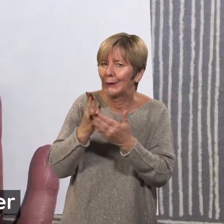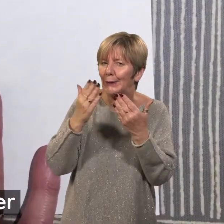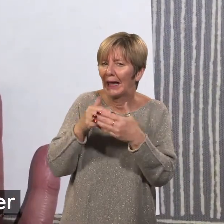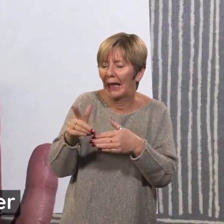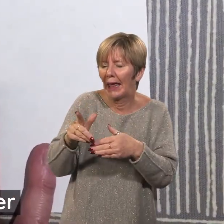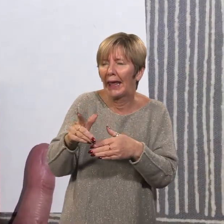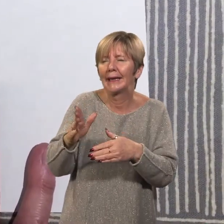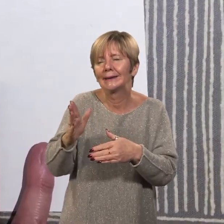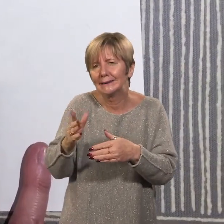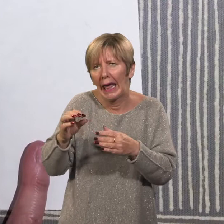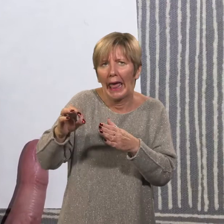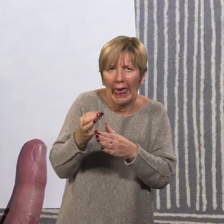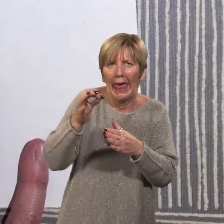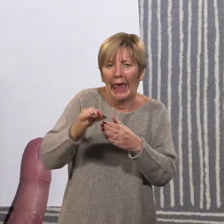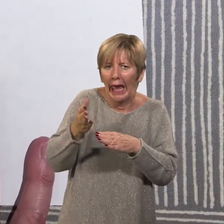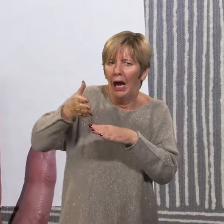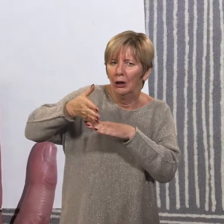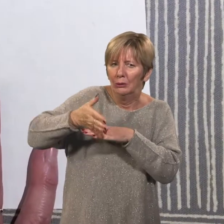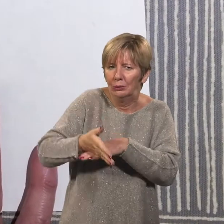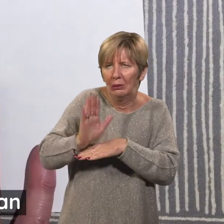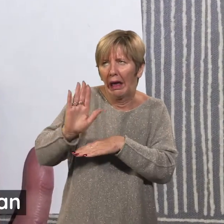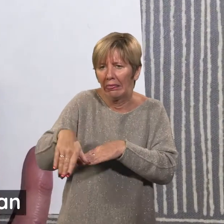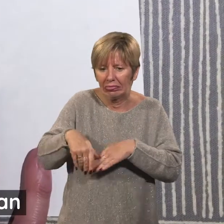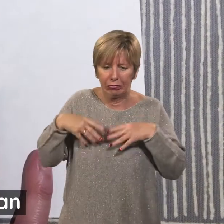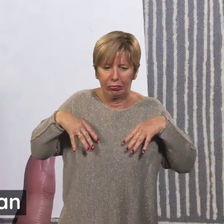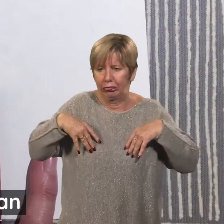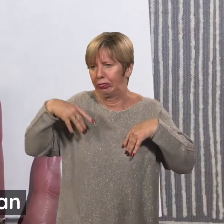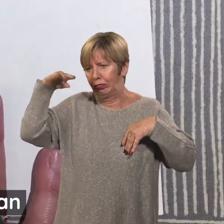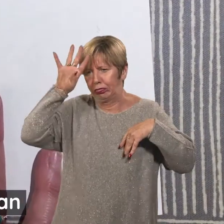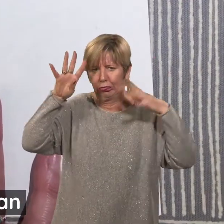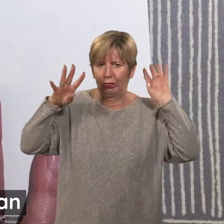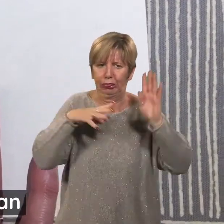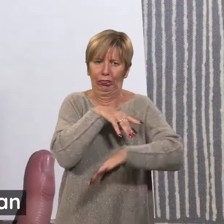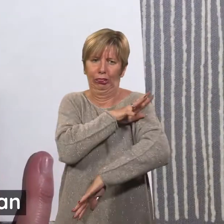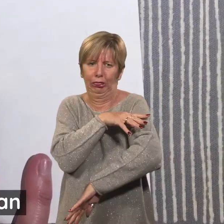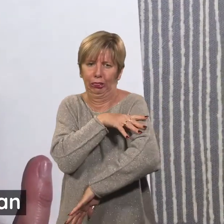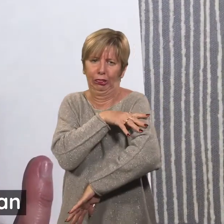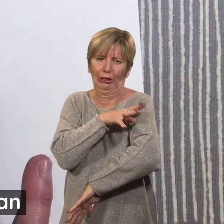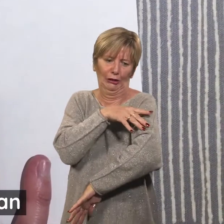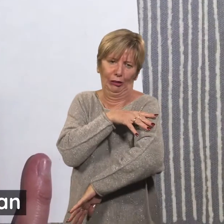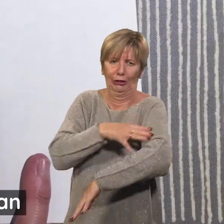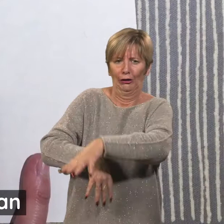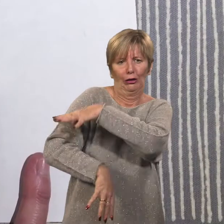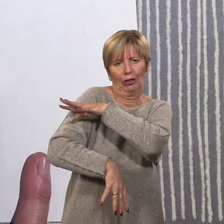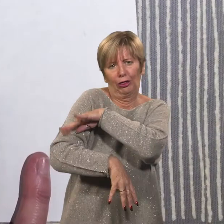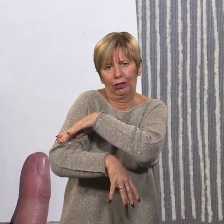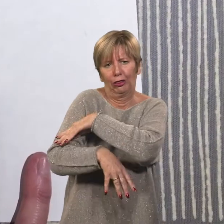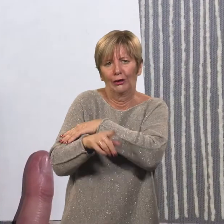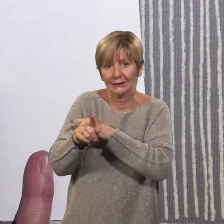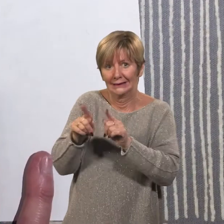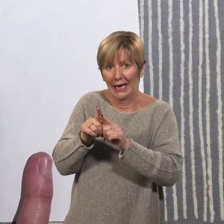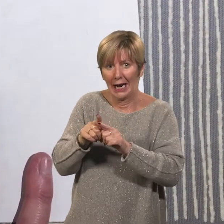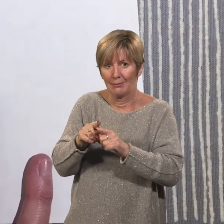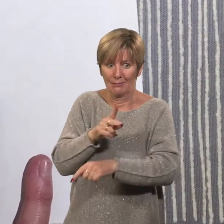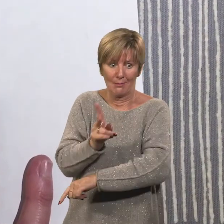about looking after his clothes that much. So that's one raggedy sleeve. And then we can come out to the